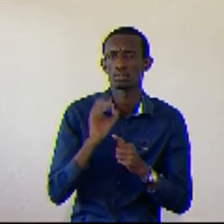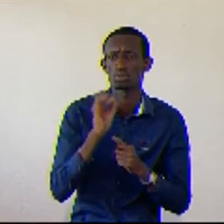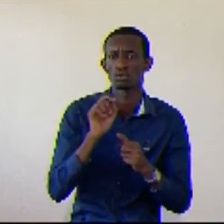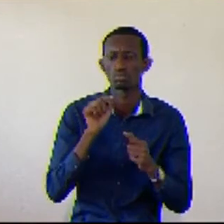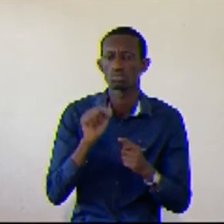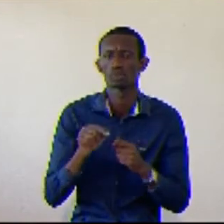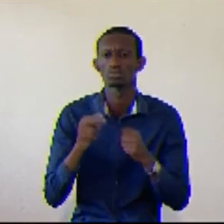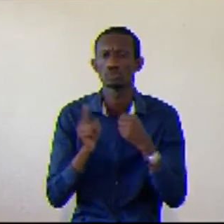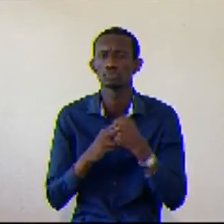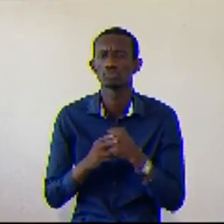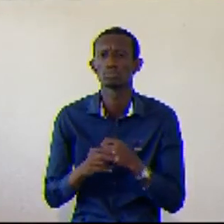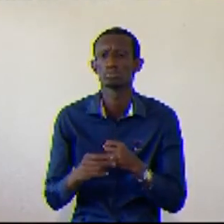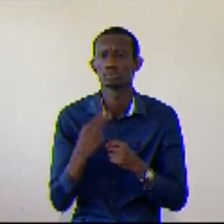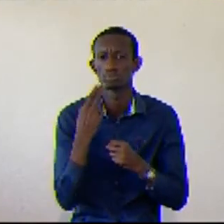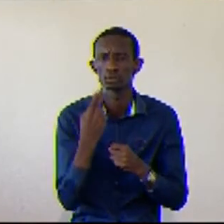0.71428.